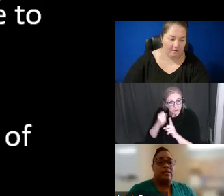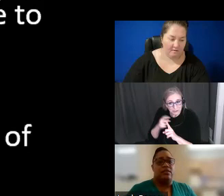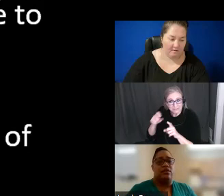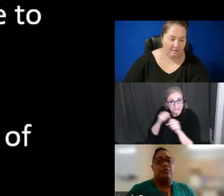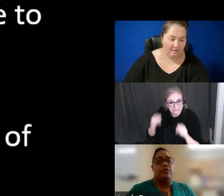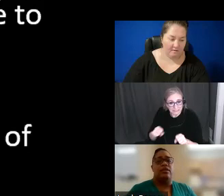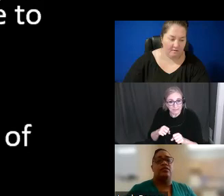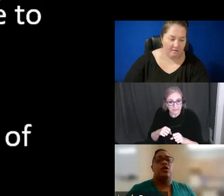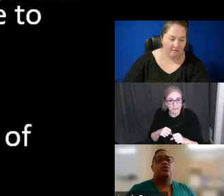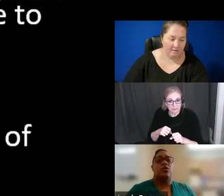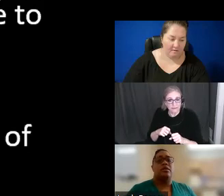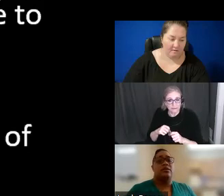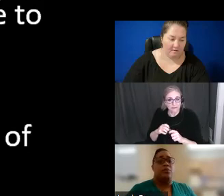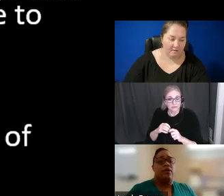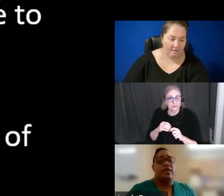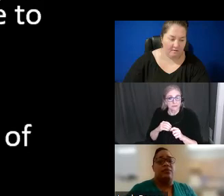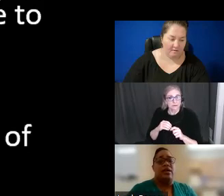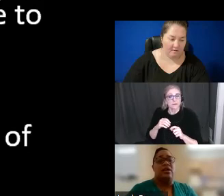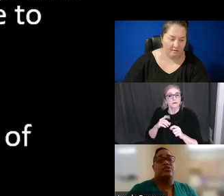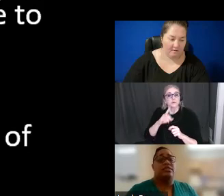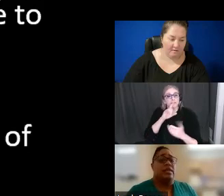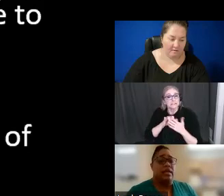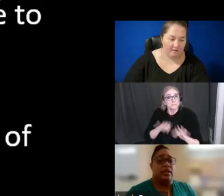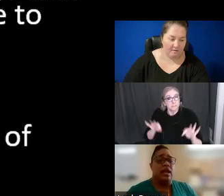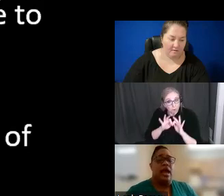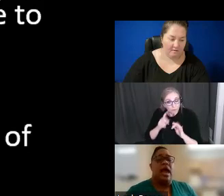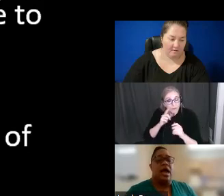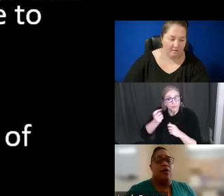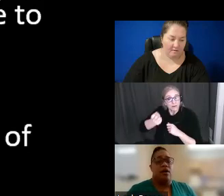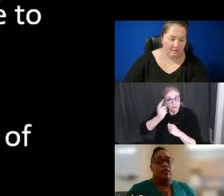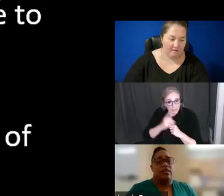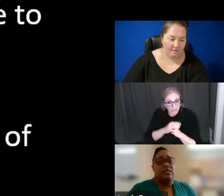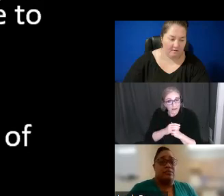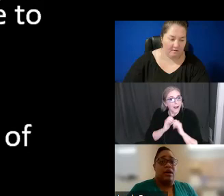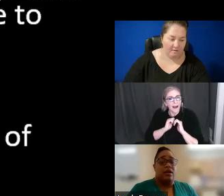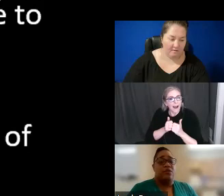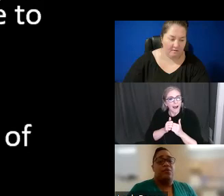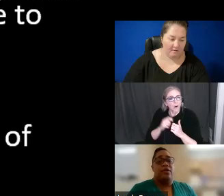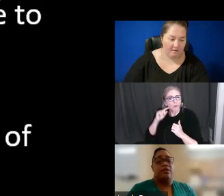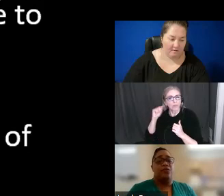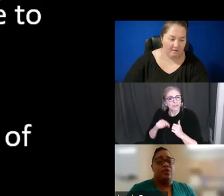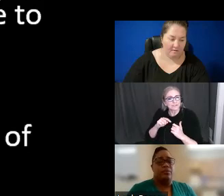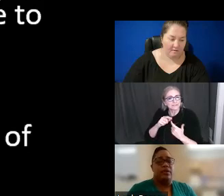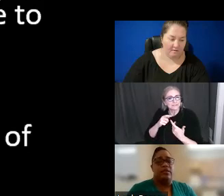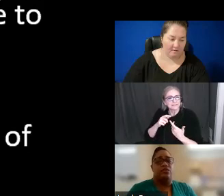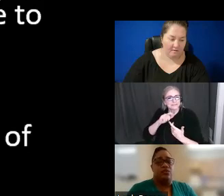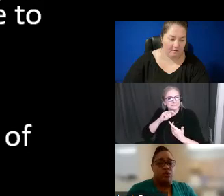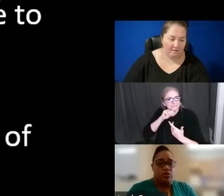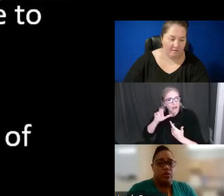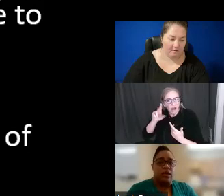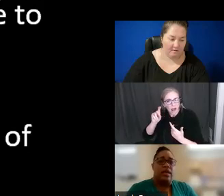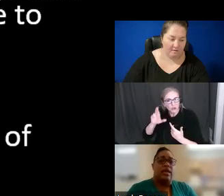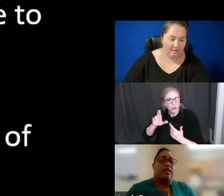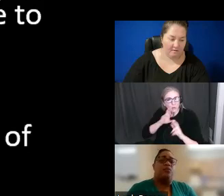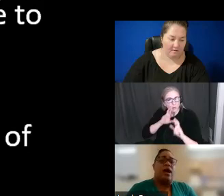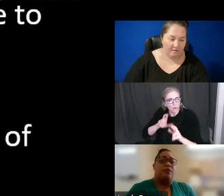well as in their communities. So it is important that we understand how this underreporting really plays a